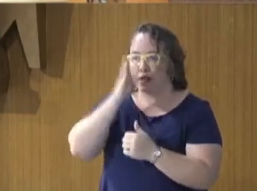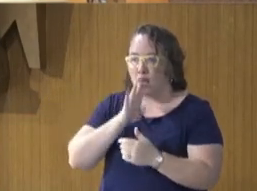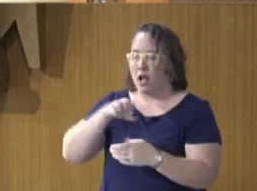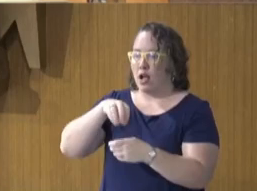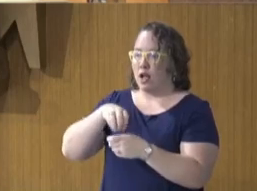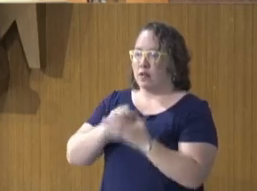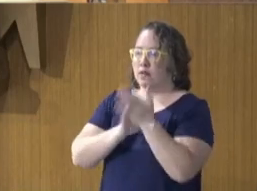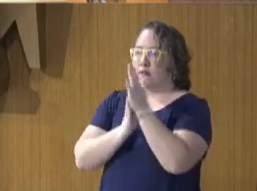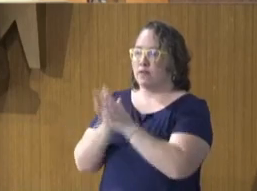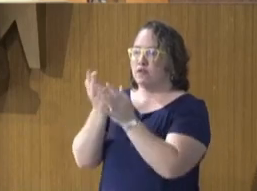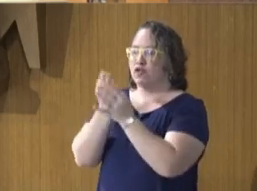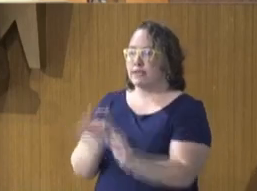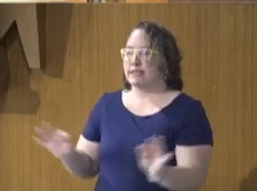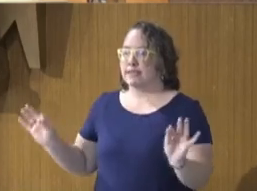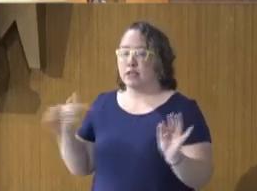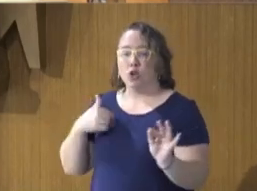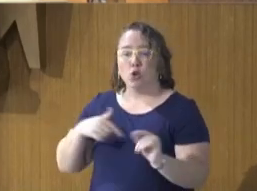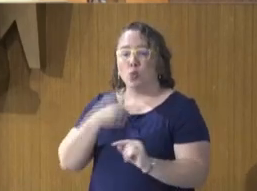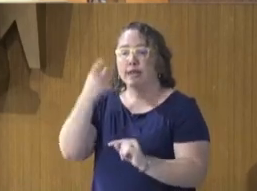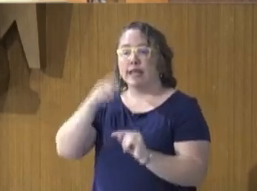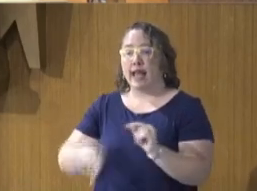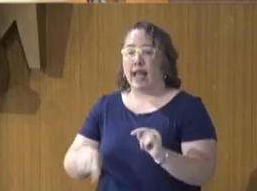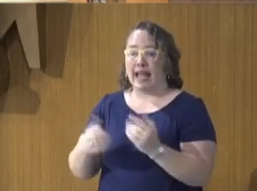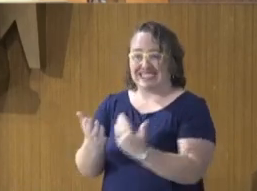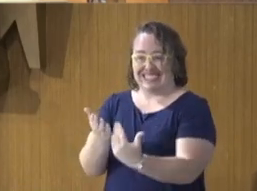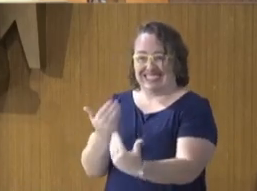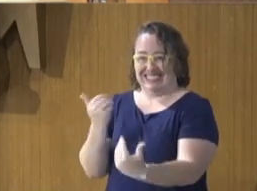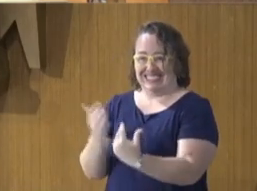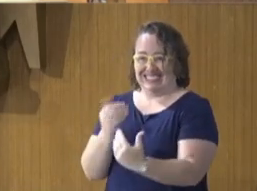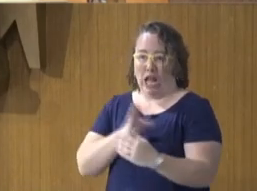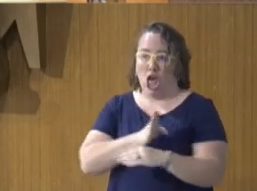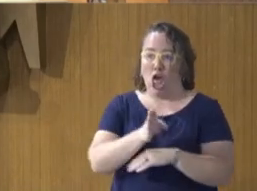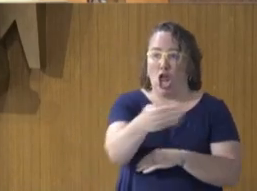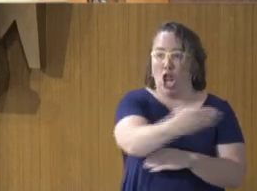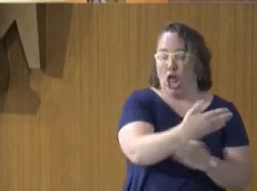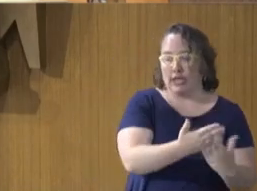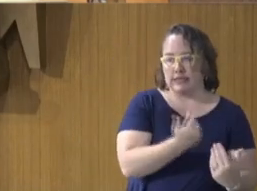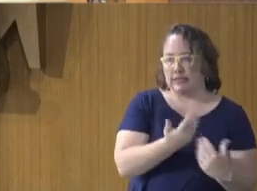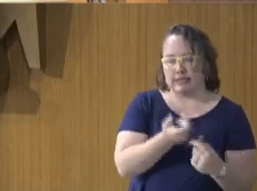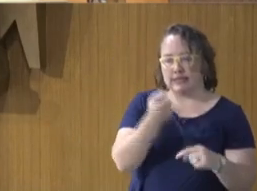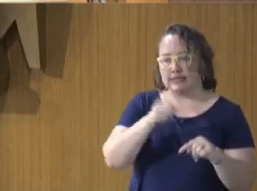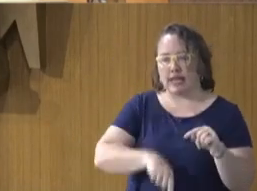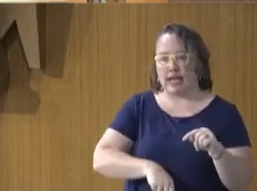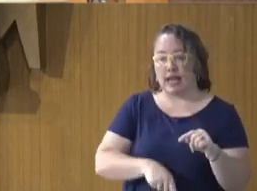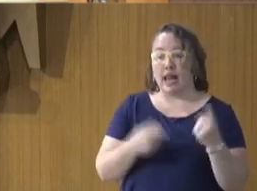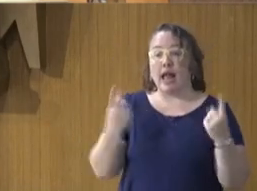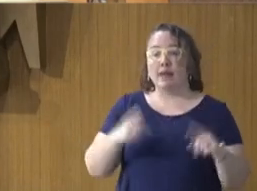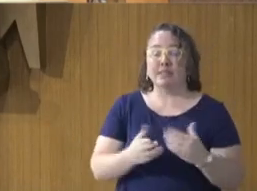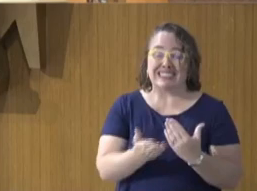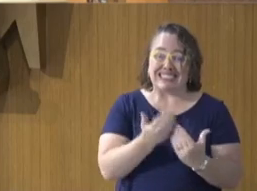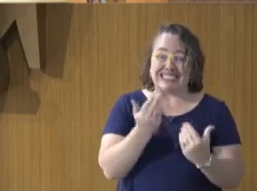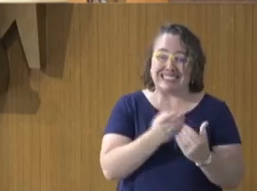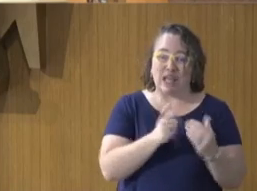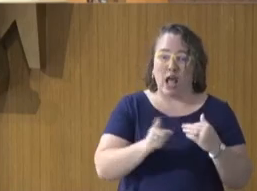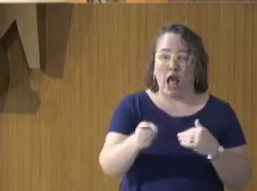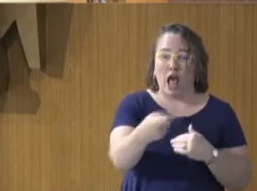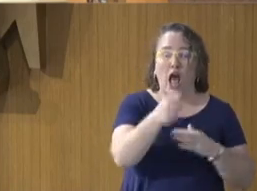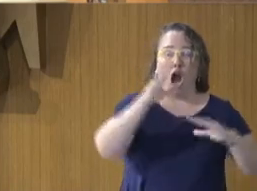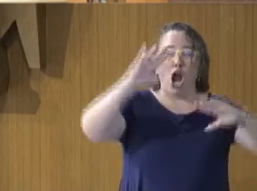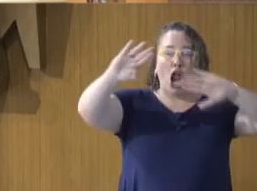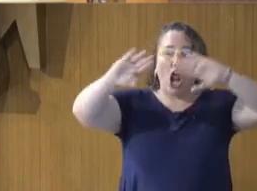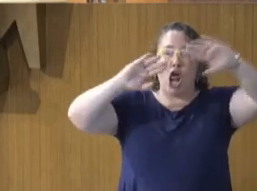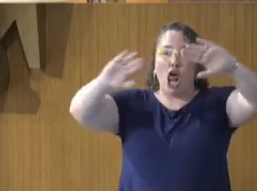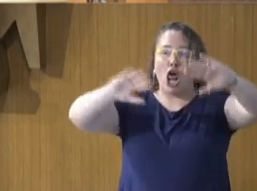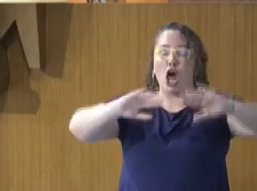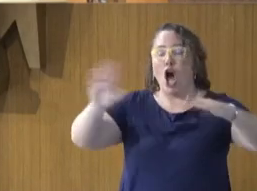learn how to do that by taking the Way of the Philistines. The Way of the Philistines is littered with billboards that will tell you